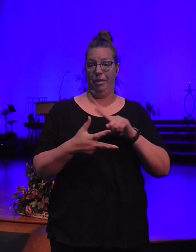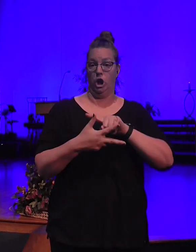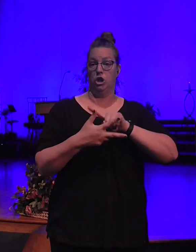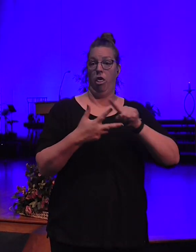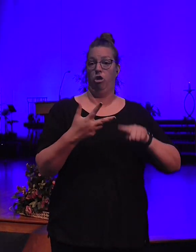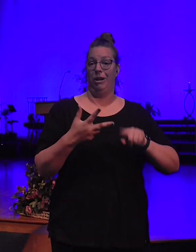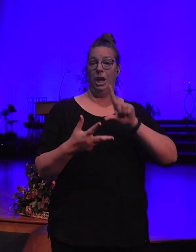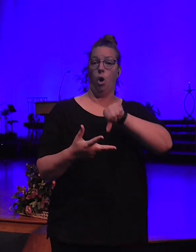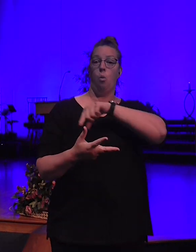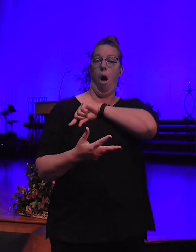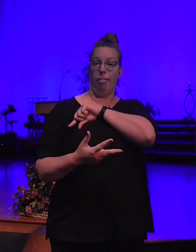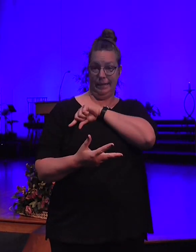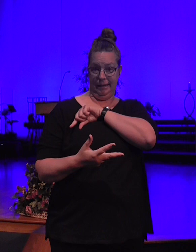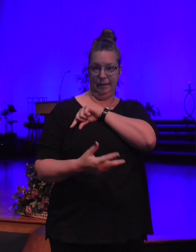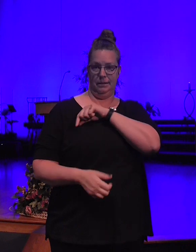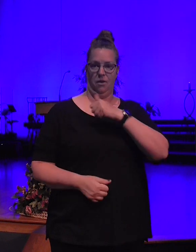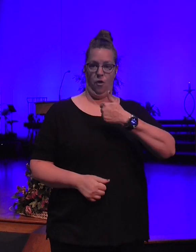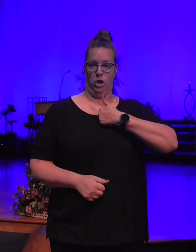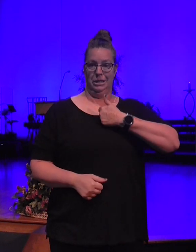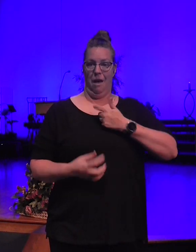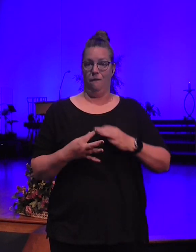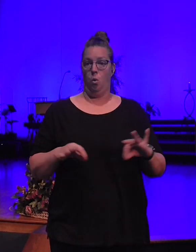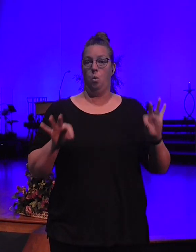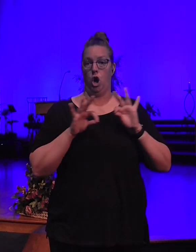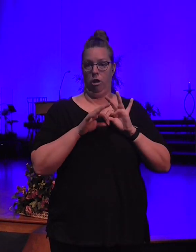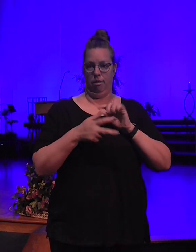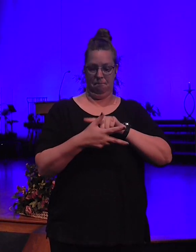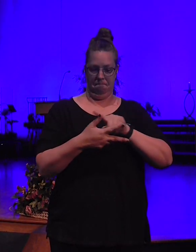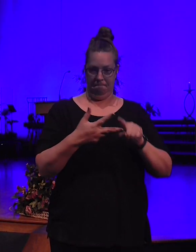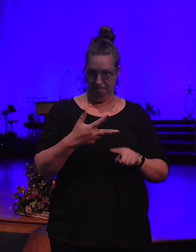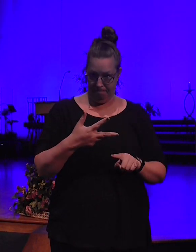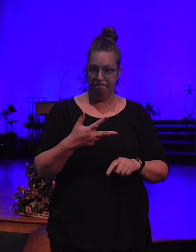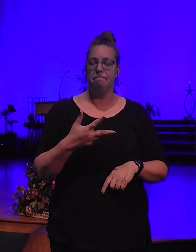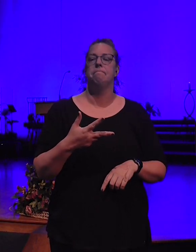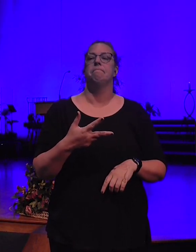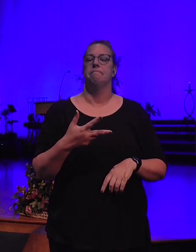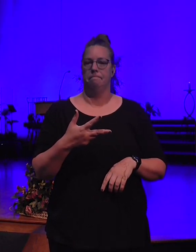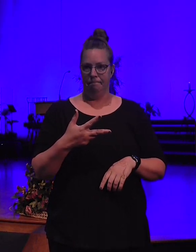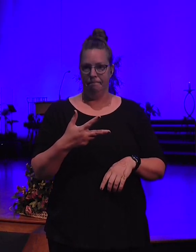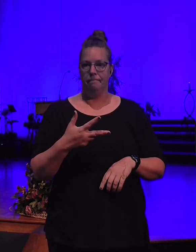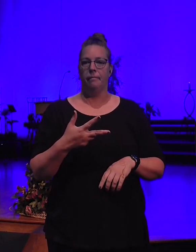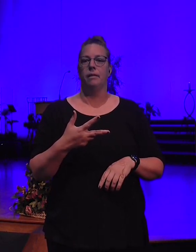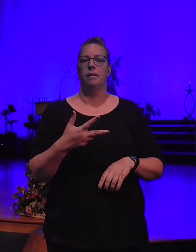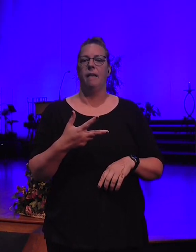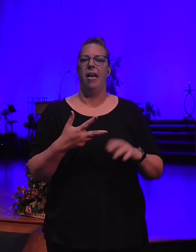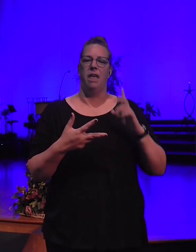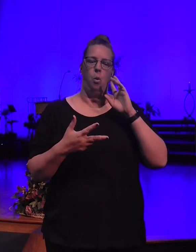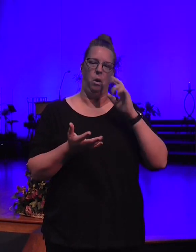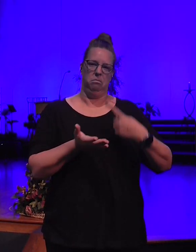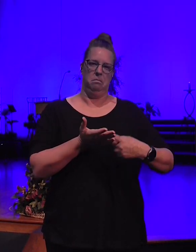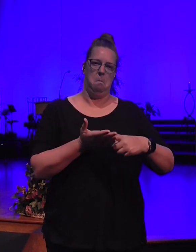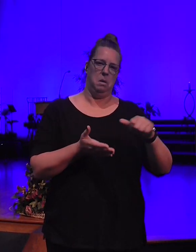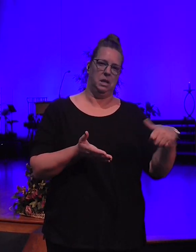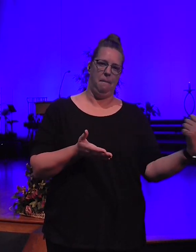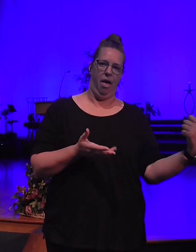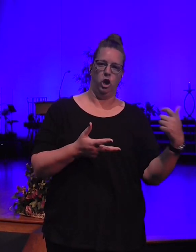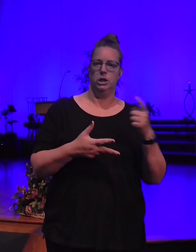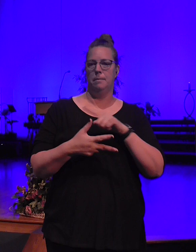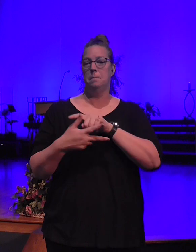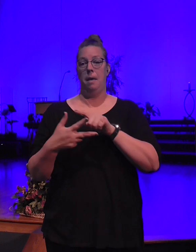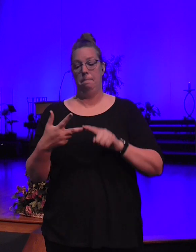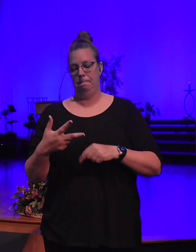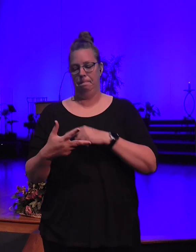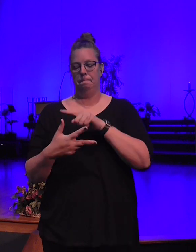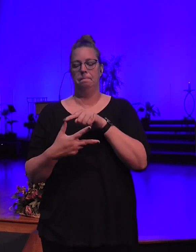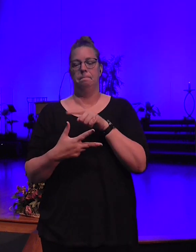qualities of self-worth that we'll start with, and then we'll get into some other things. But the 3 qualities